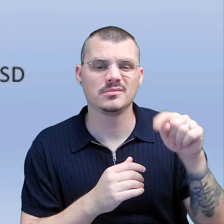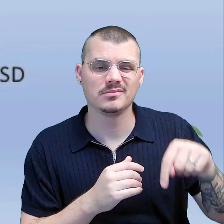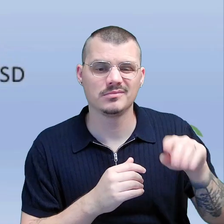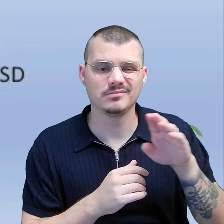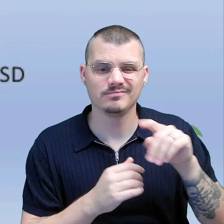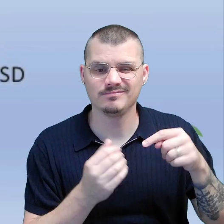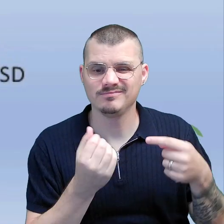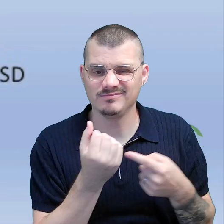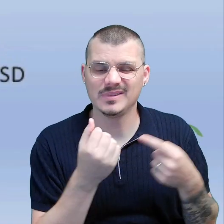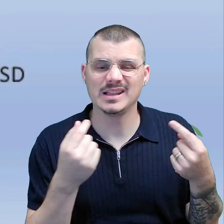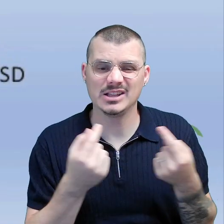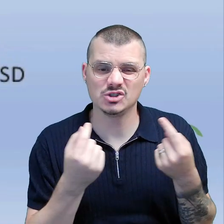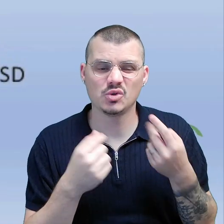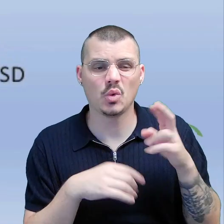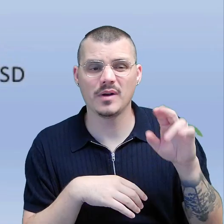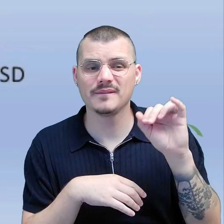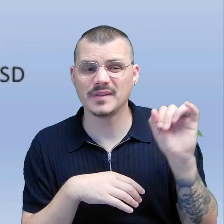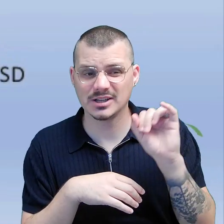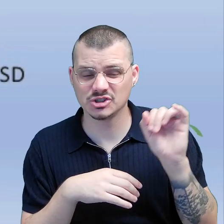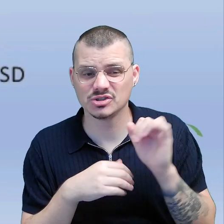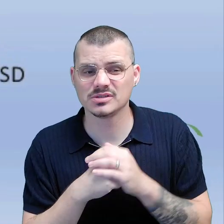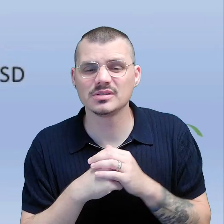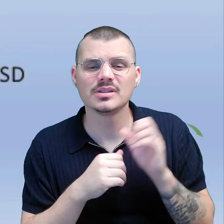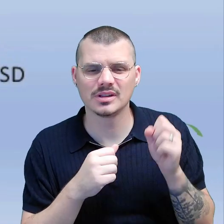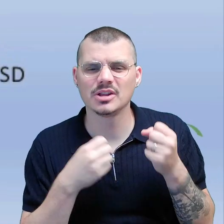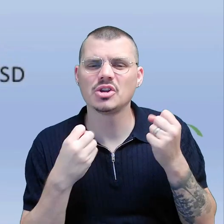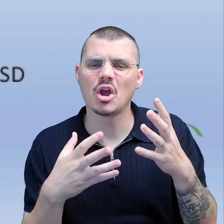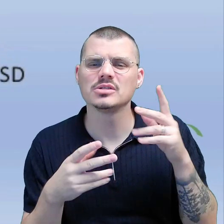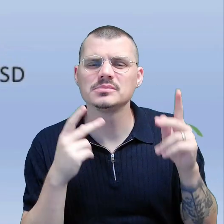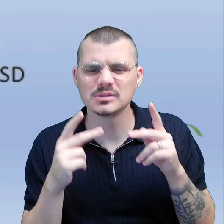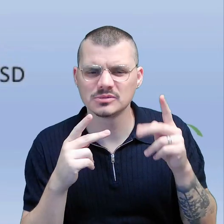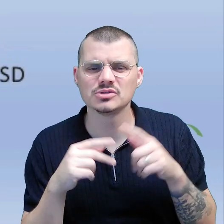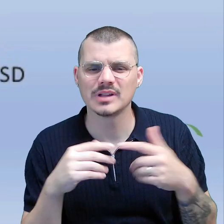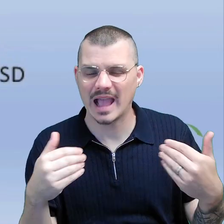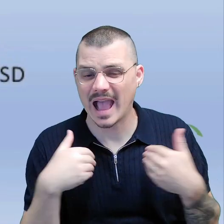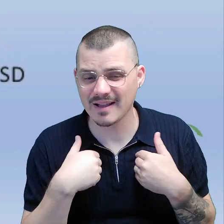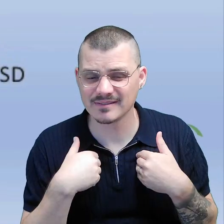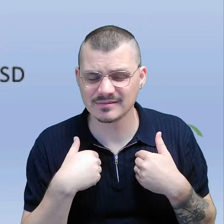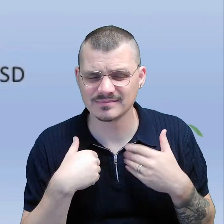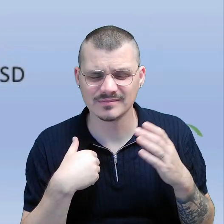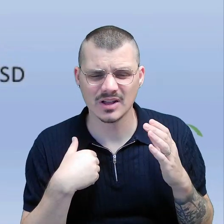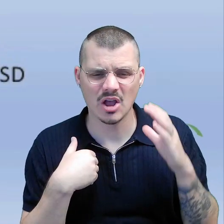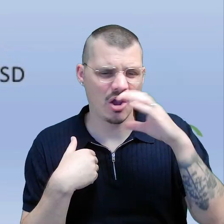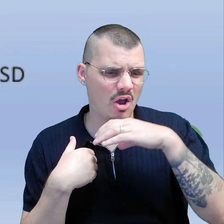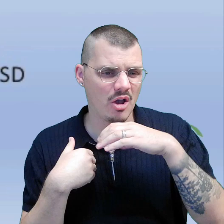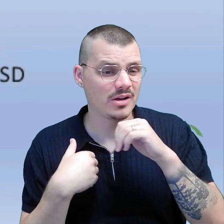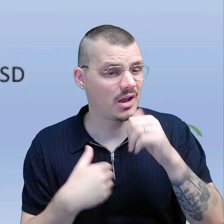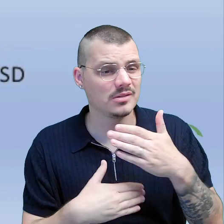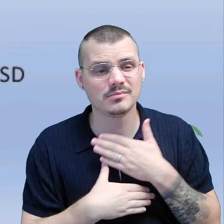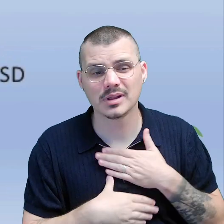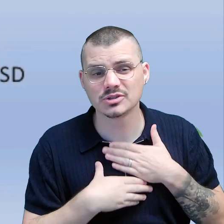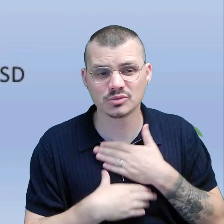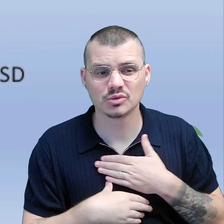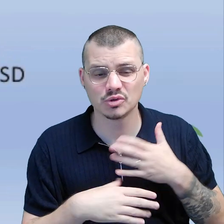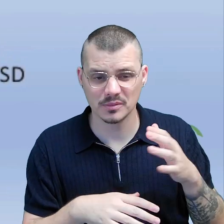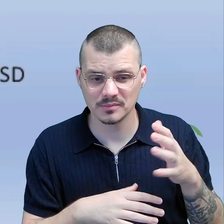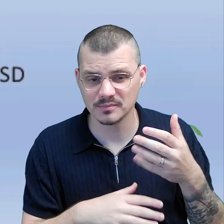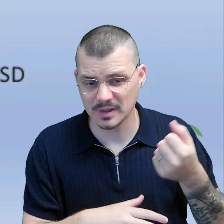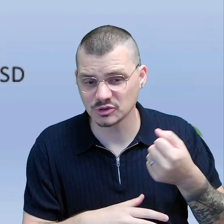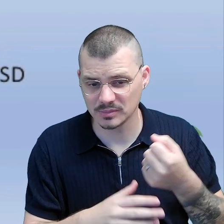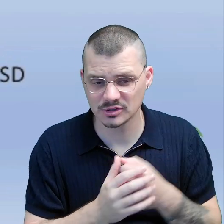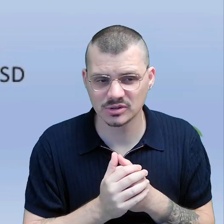injury or infection can cause people to have odd, unpleasurable